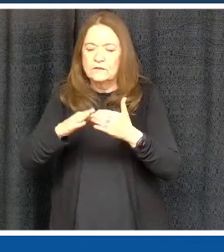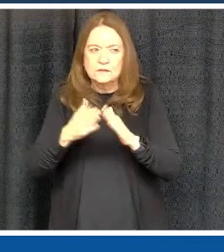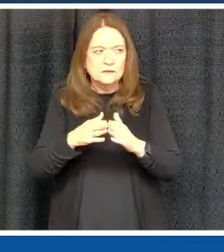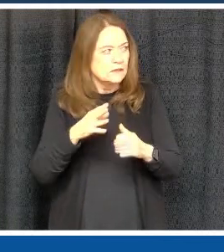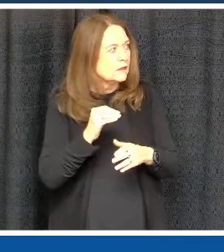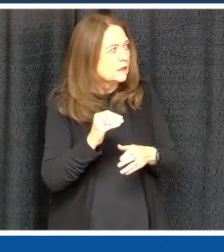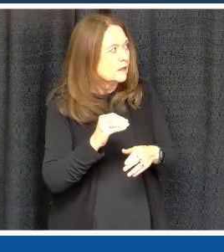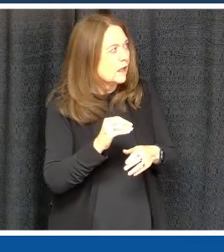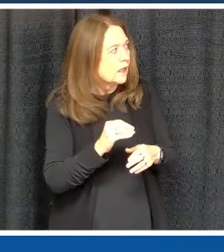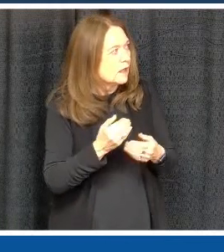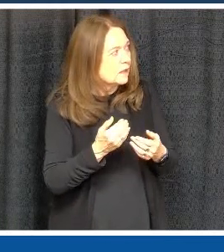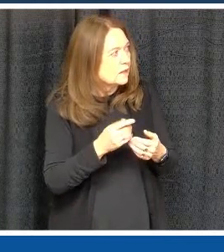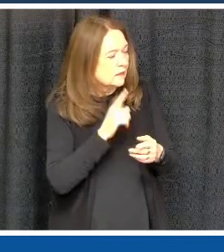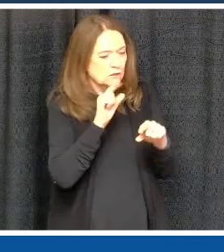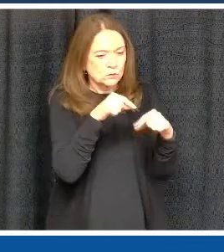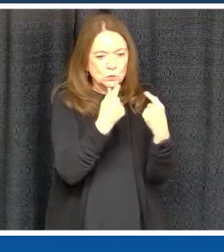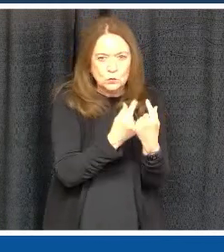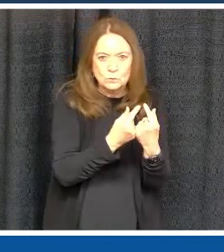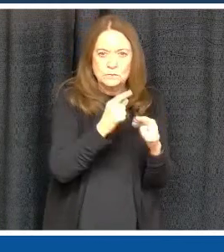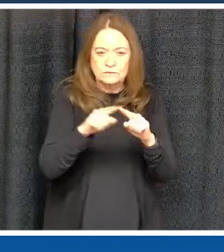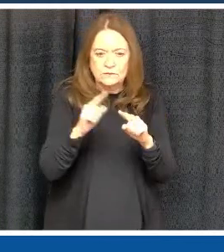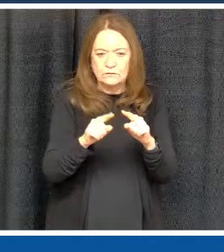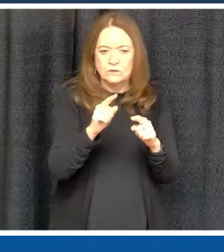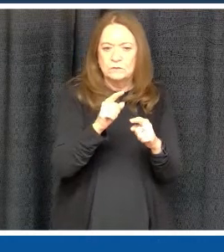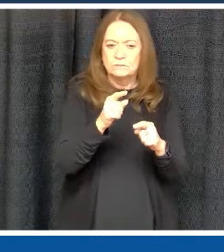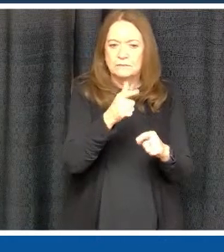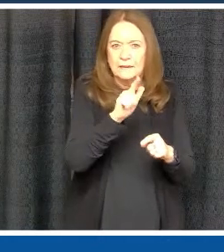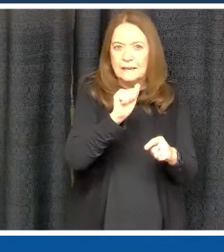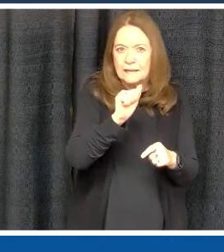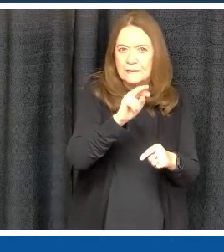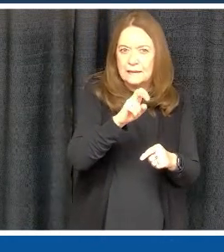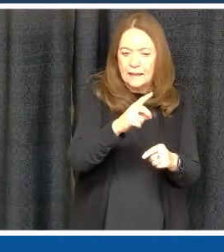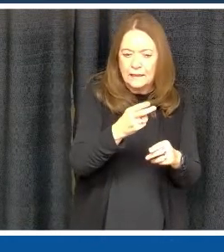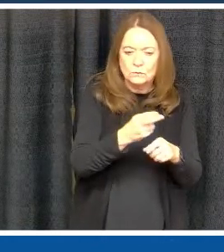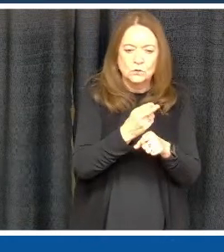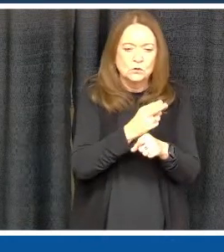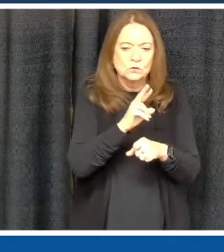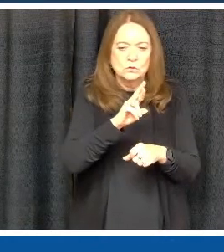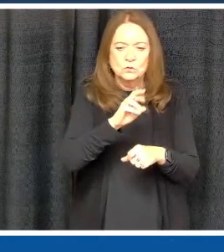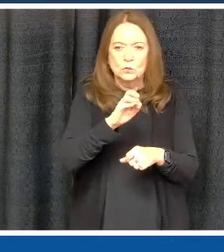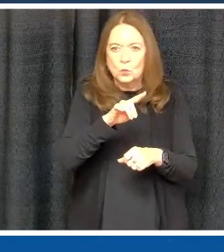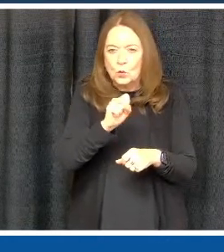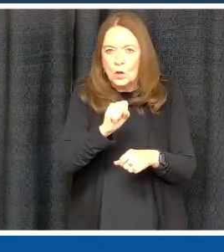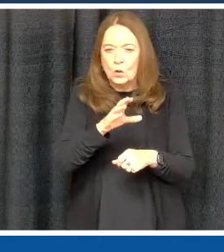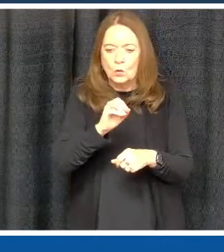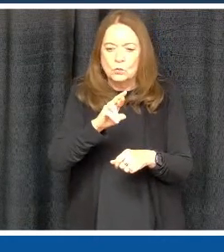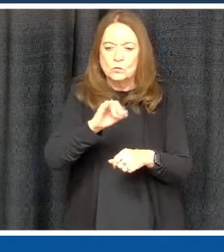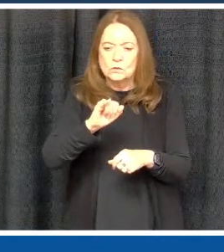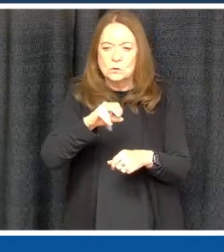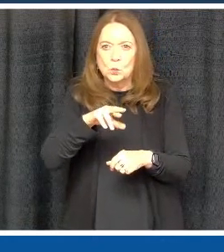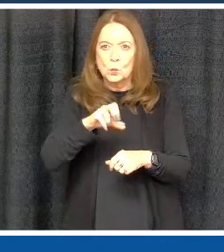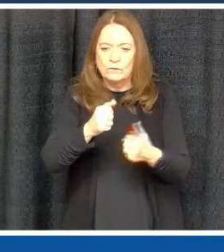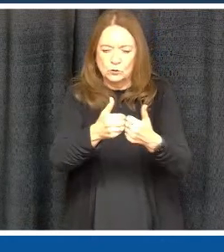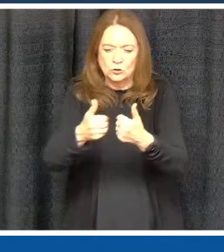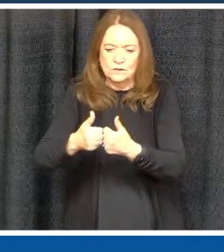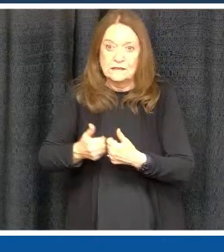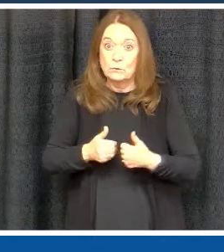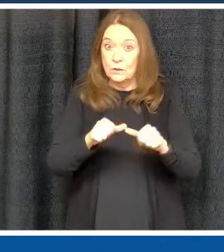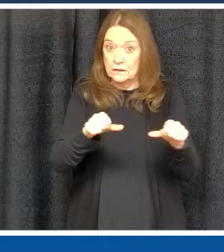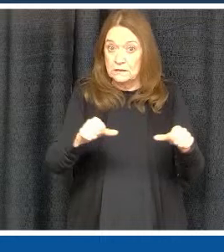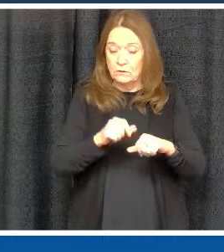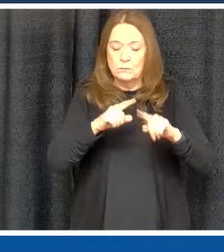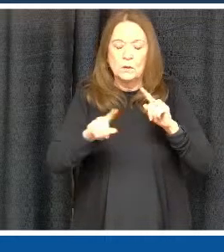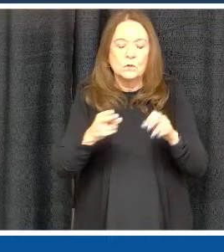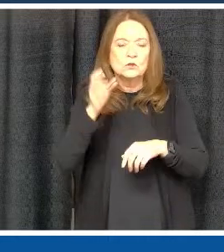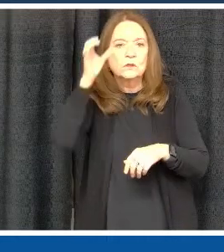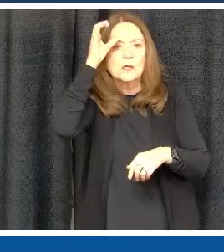individual parcels, but it's groups of parcels. We tried to use roads and rivers for the most part to separate these areas, but we use the concept